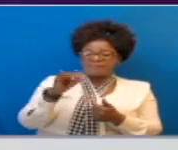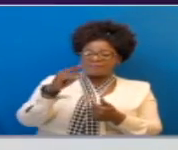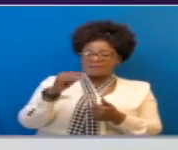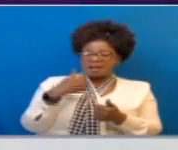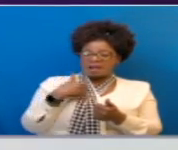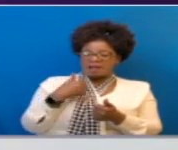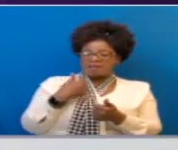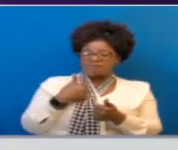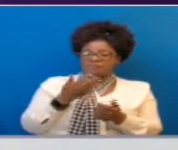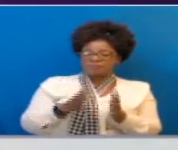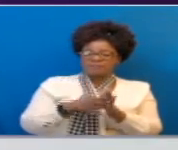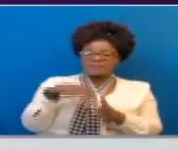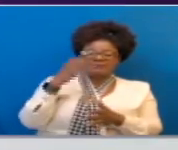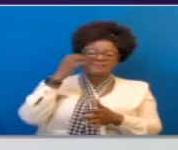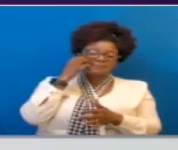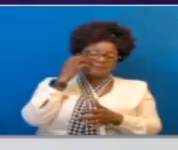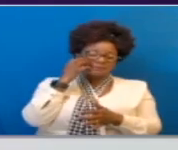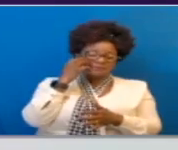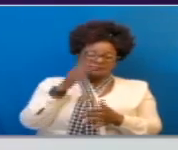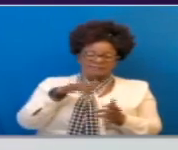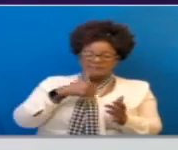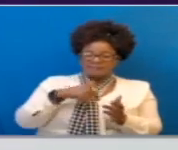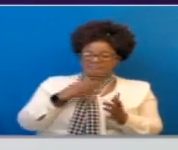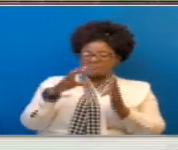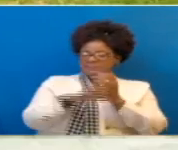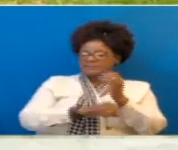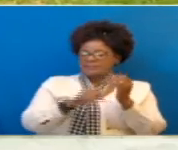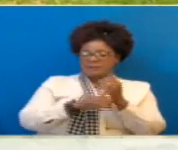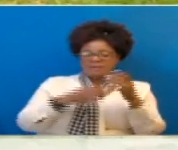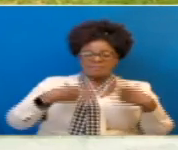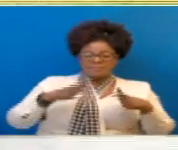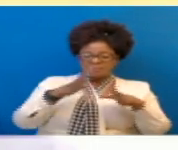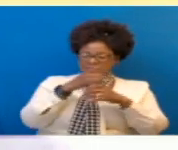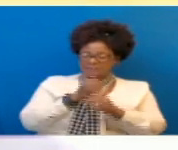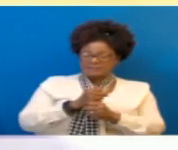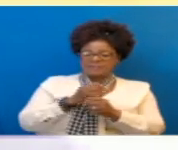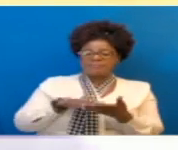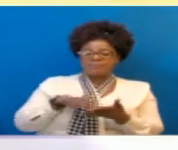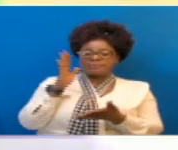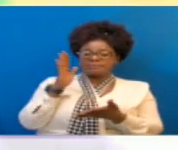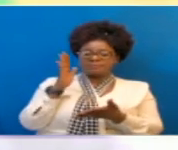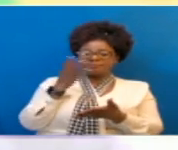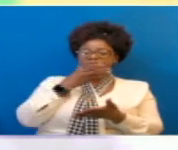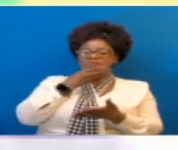deep sadness and grief. She felt betrayed by the people she trusted the most.